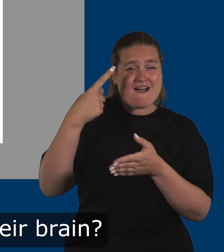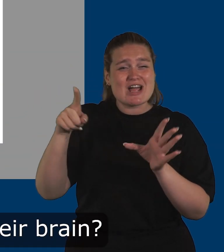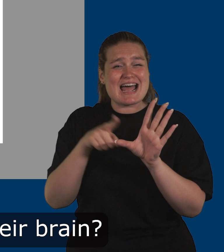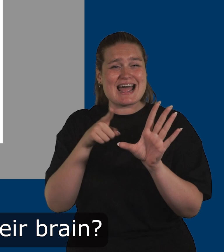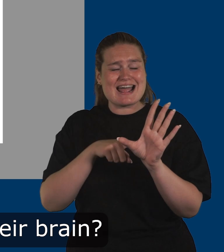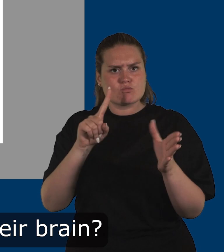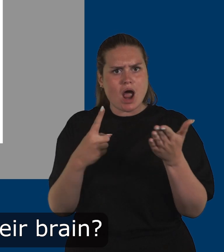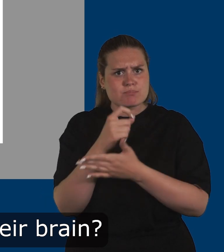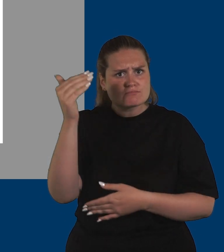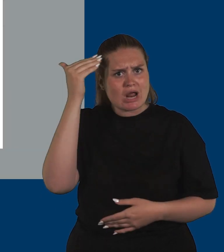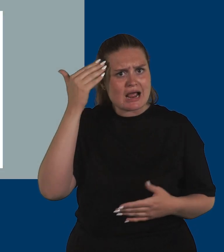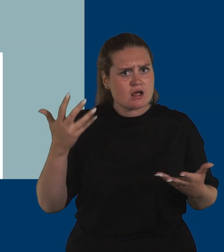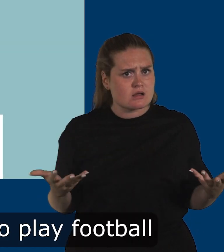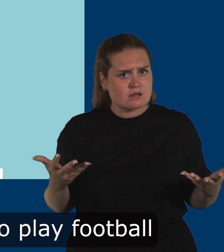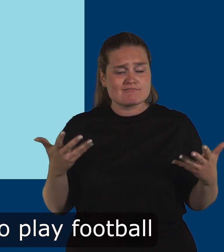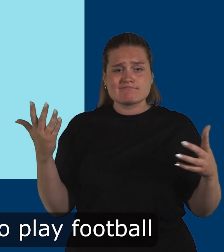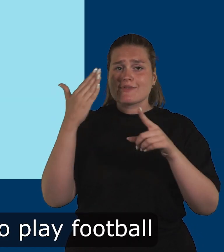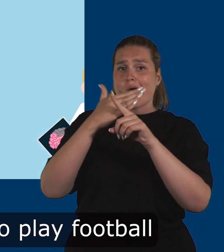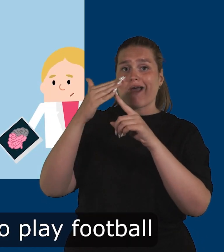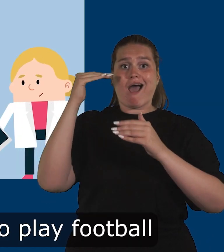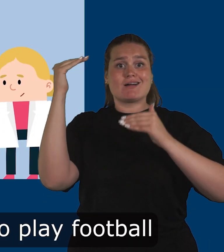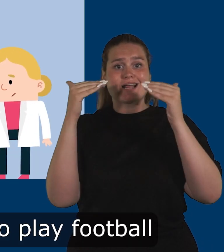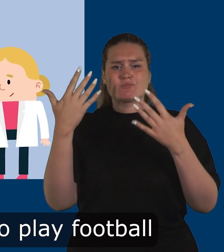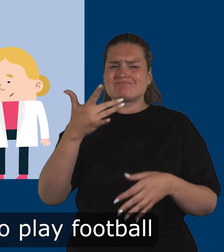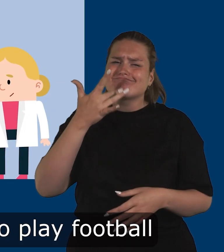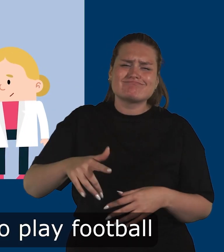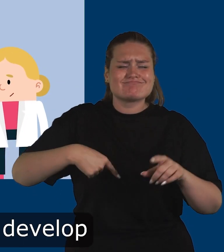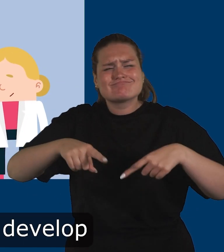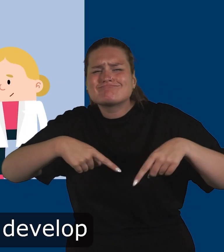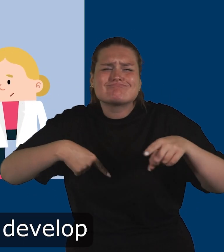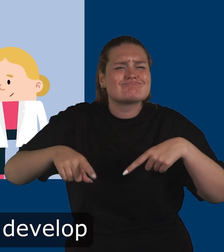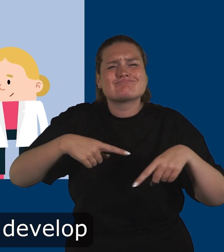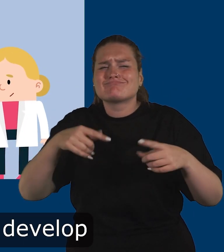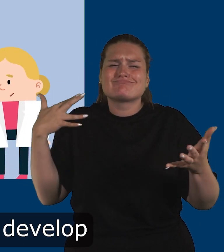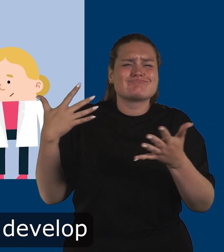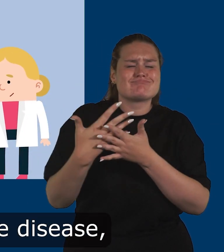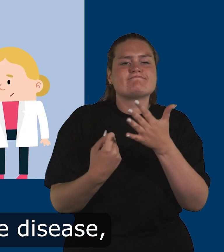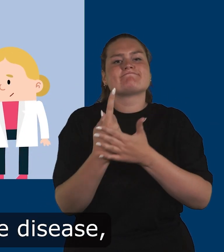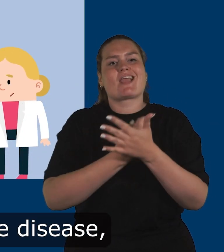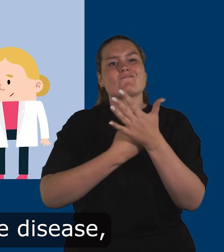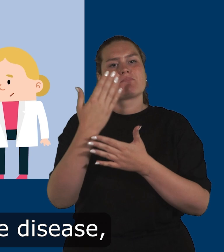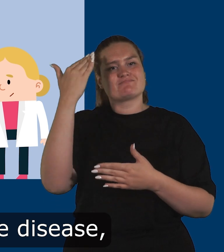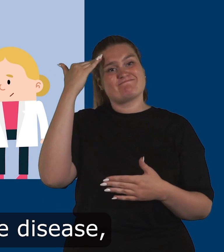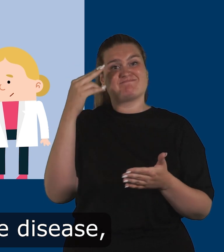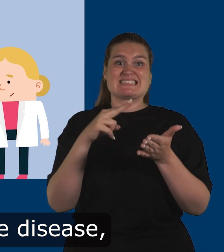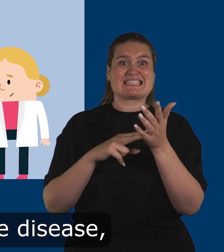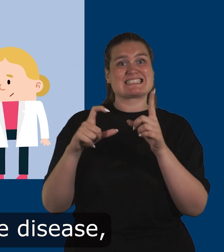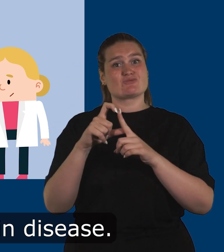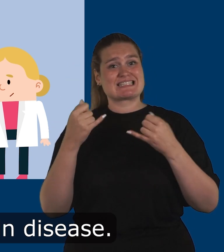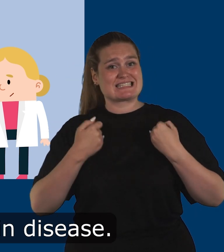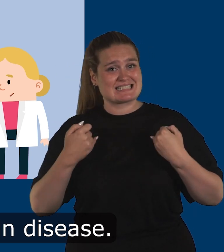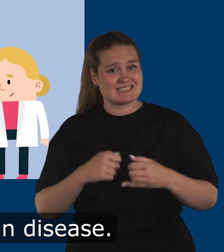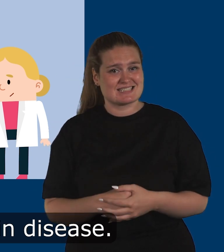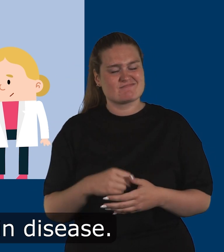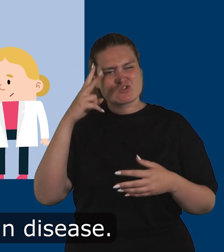what happens to their brain older adults who used to play football are more likely to develop a neurodegenerative disease